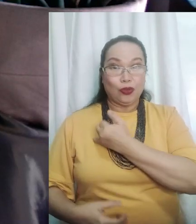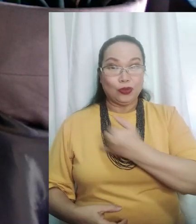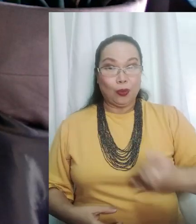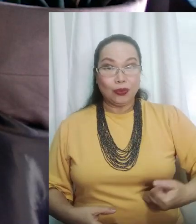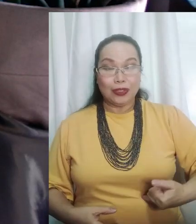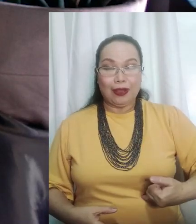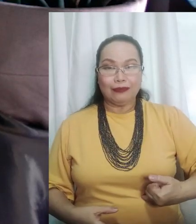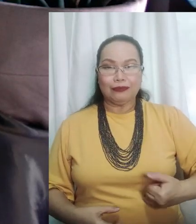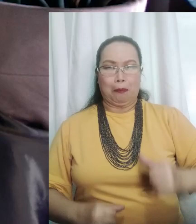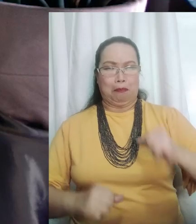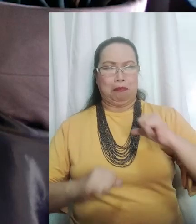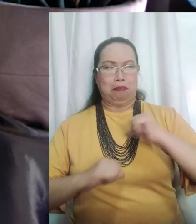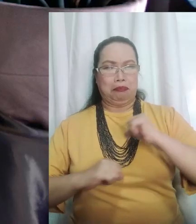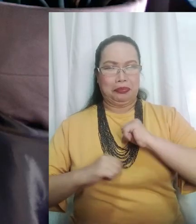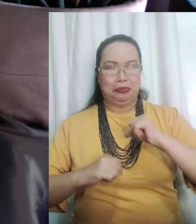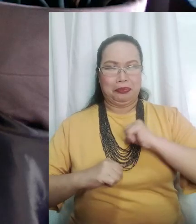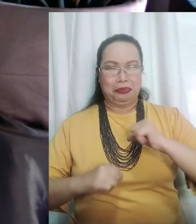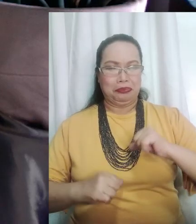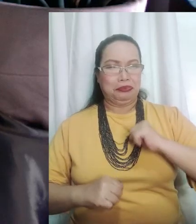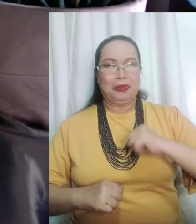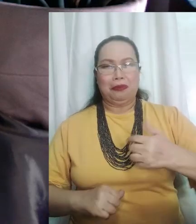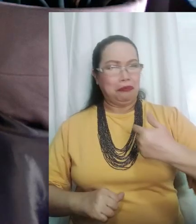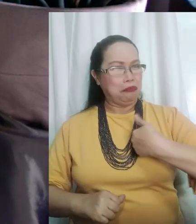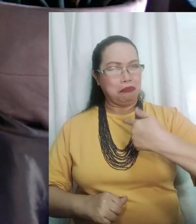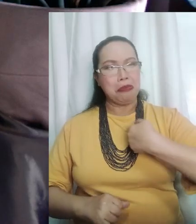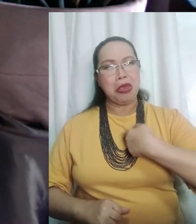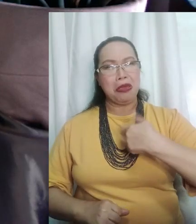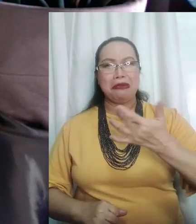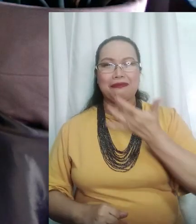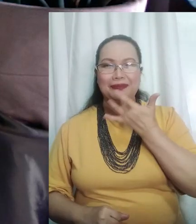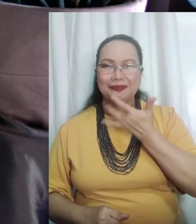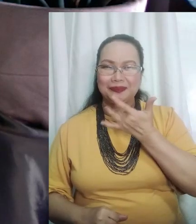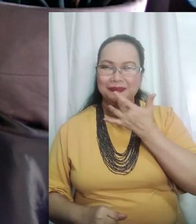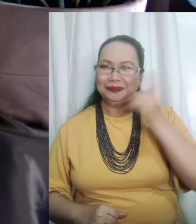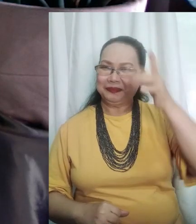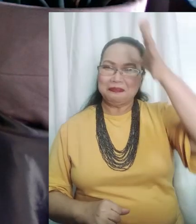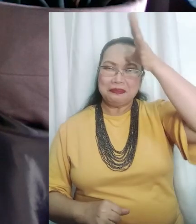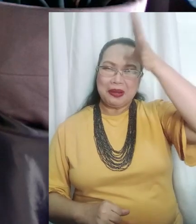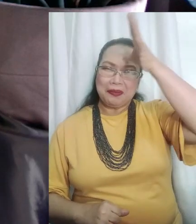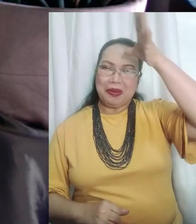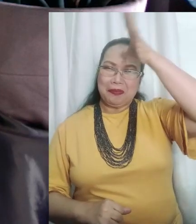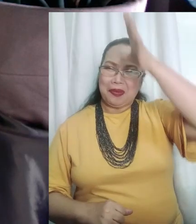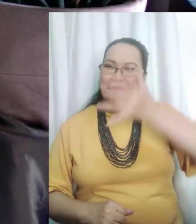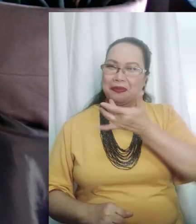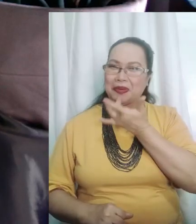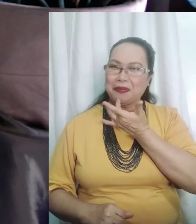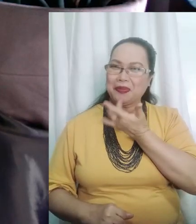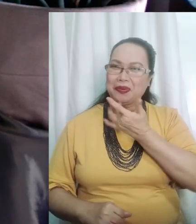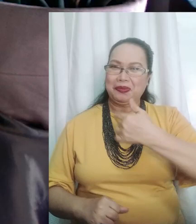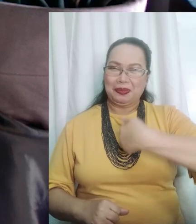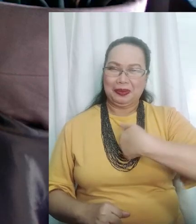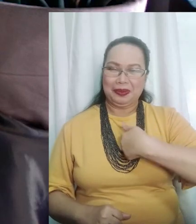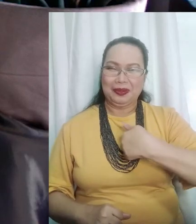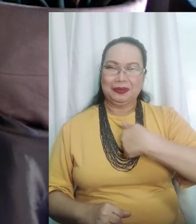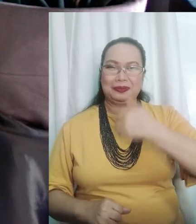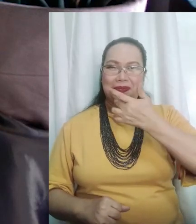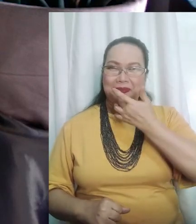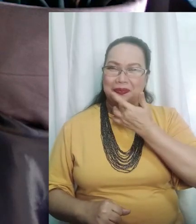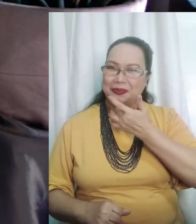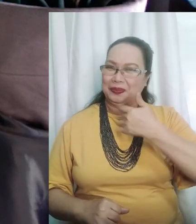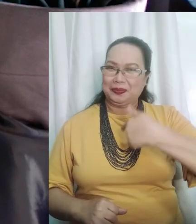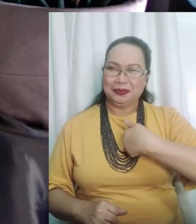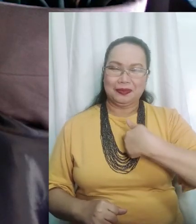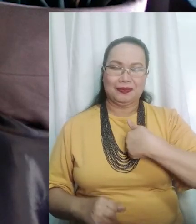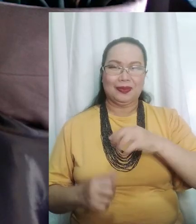lang. He boasted about his being favorite and even boasted about who he was in his dreams to his